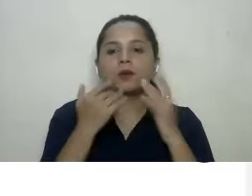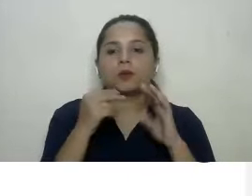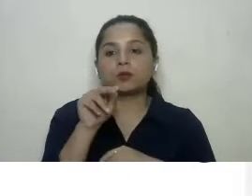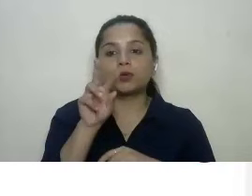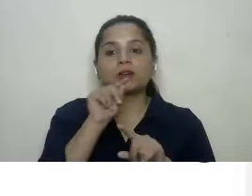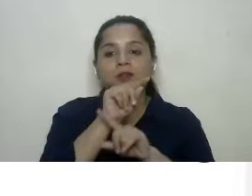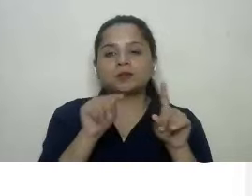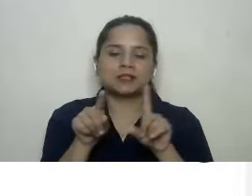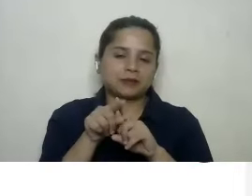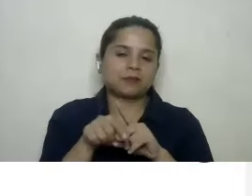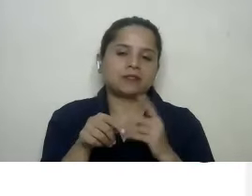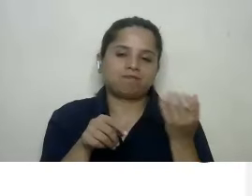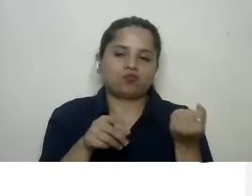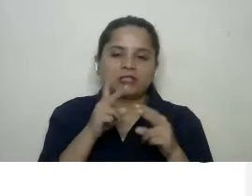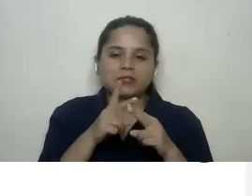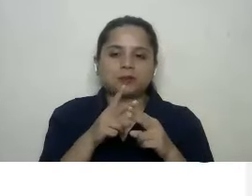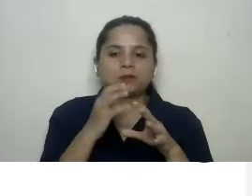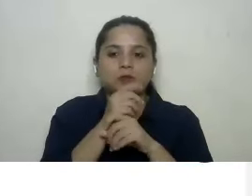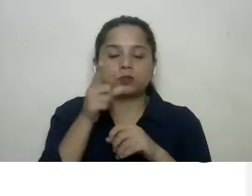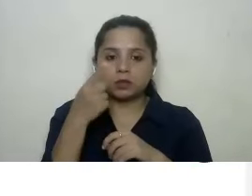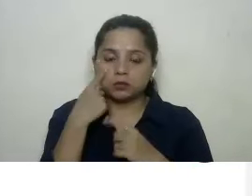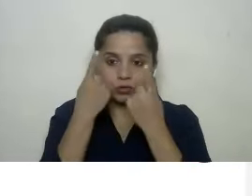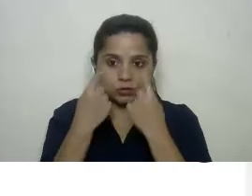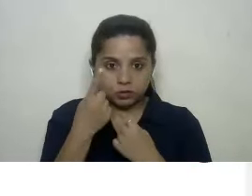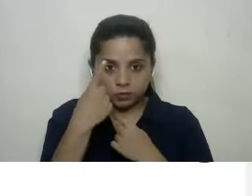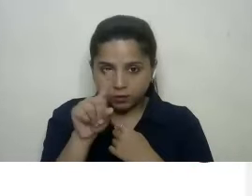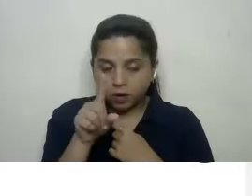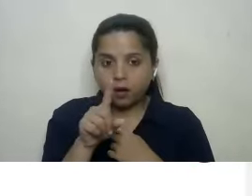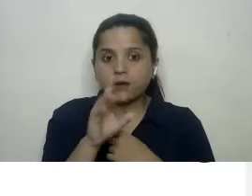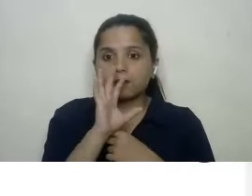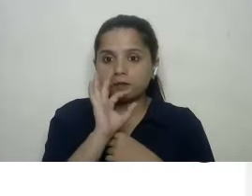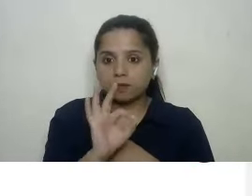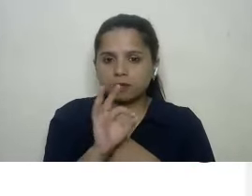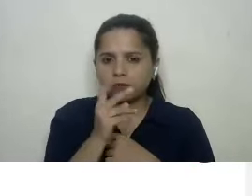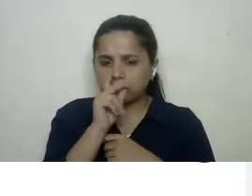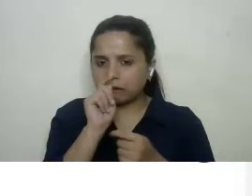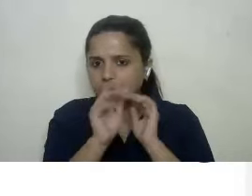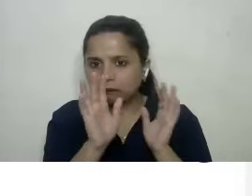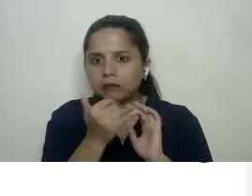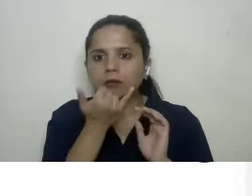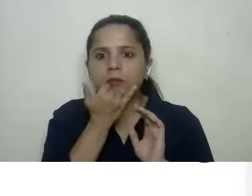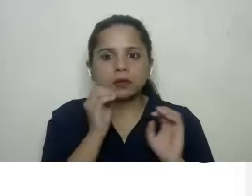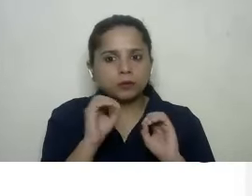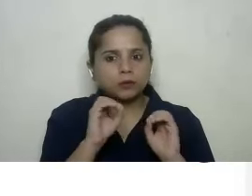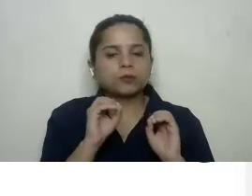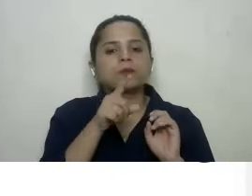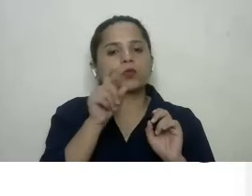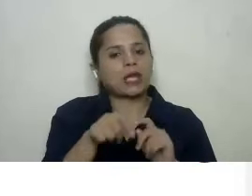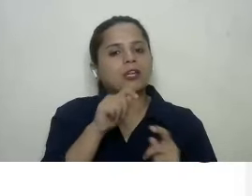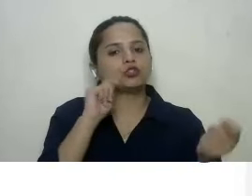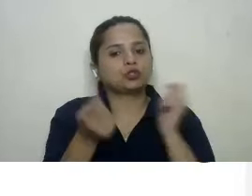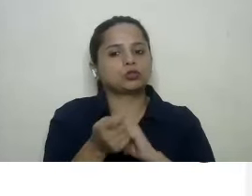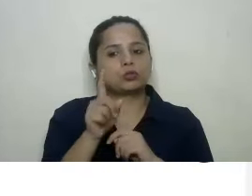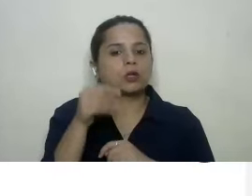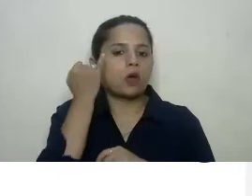still remains that you have to see the validity or authenticity or appropriacy of the questions, and you can change it, but you get